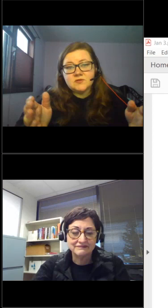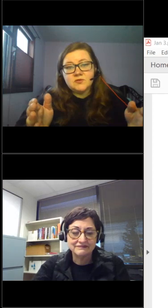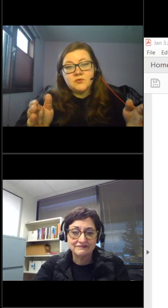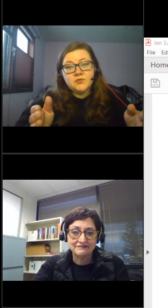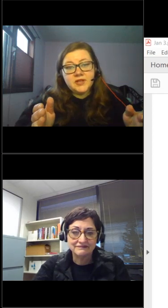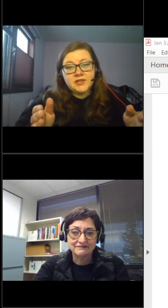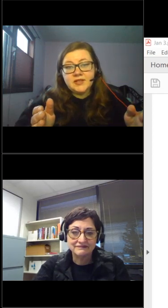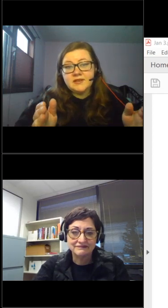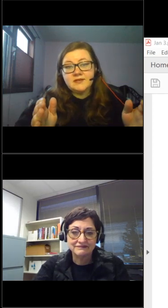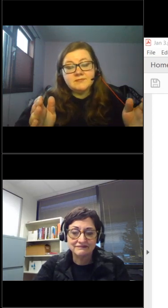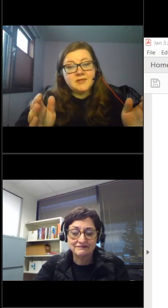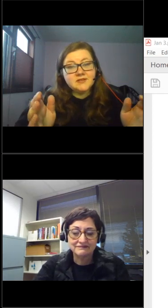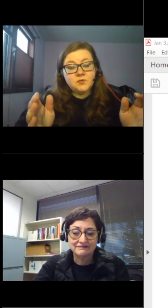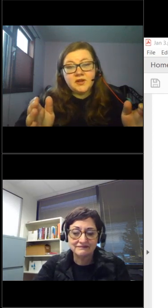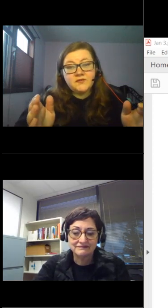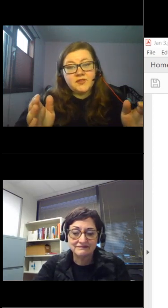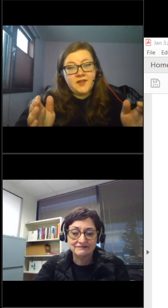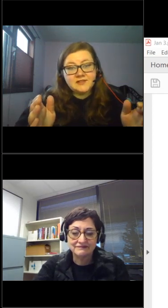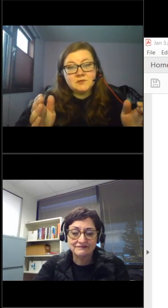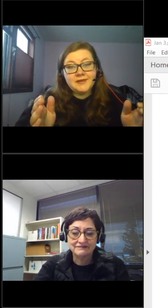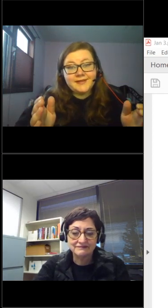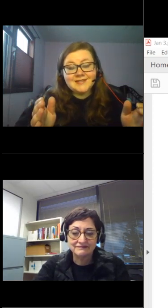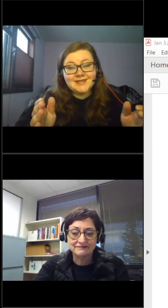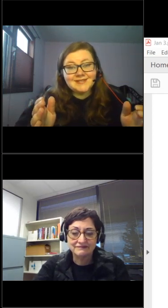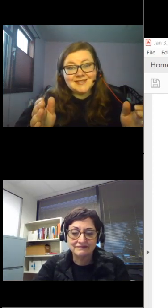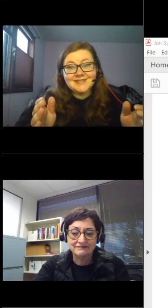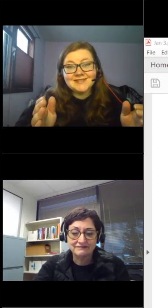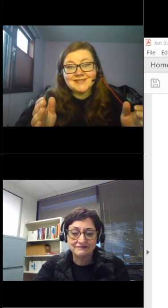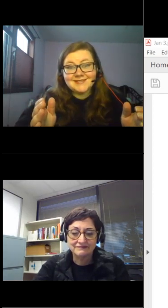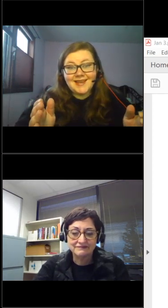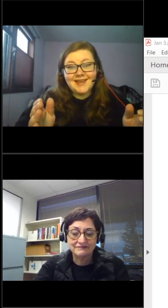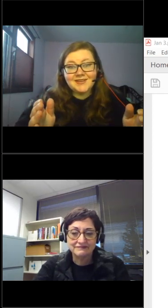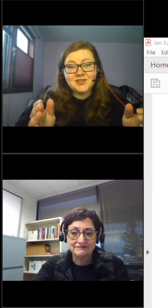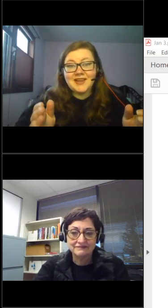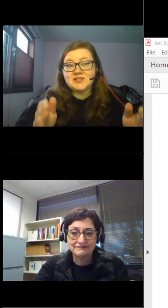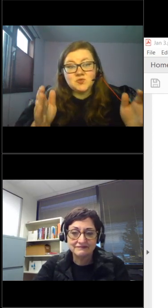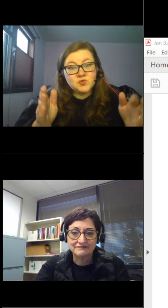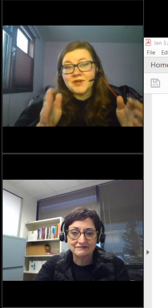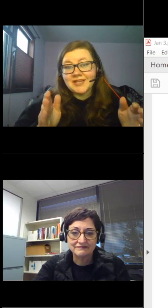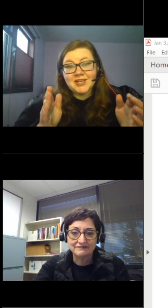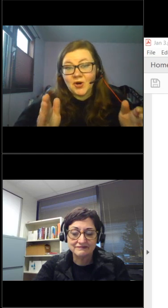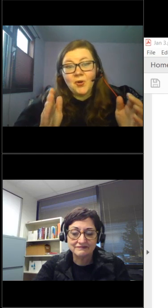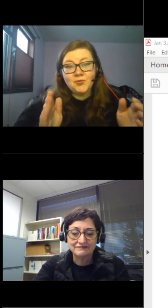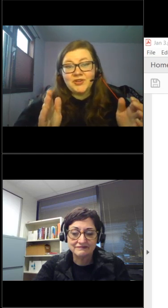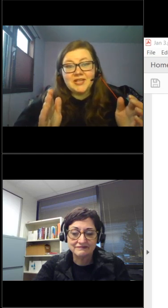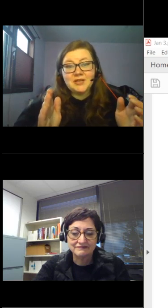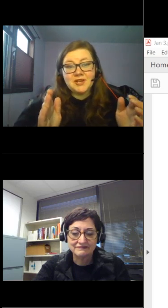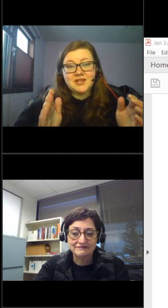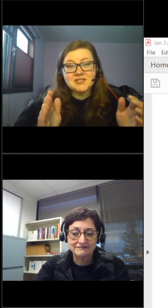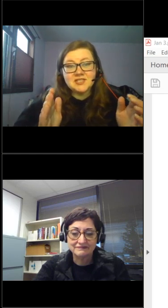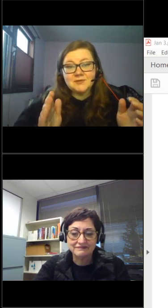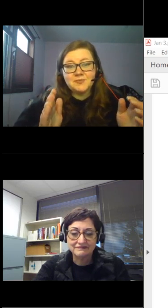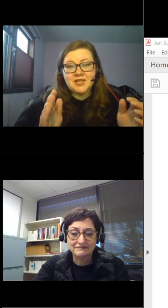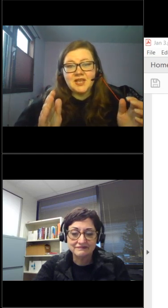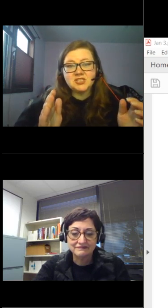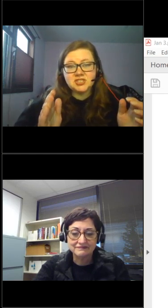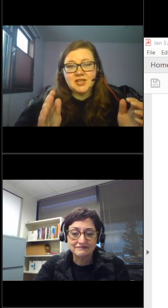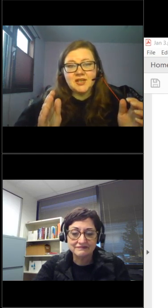is really, it's one of the flexibilities that didn't stick. It's really only limited to